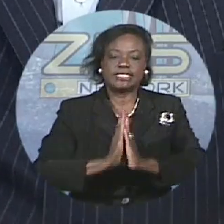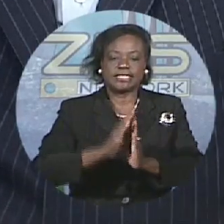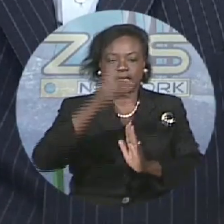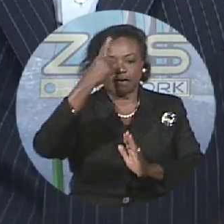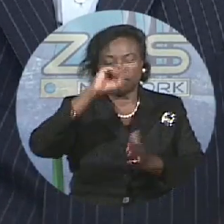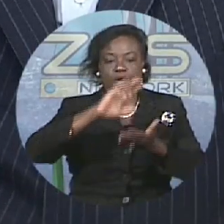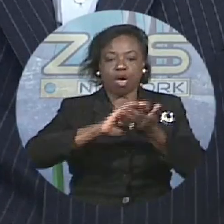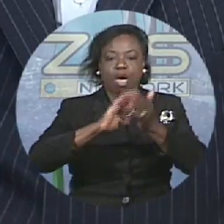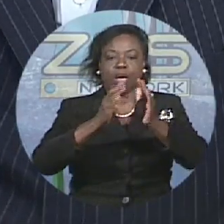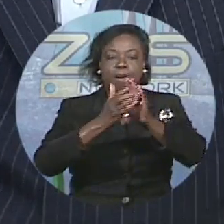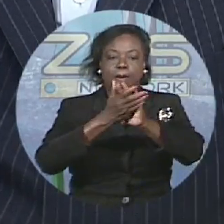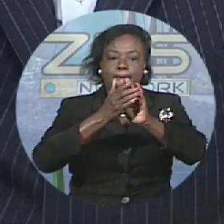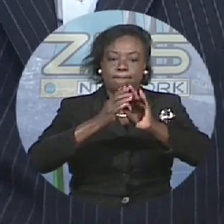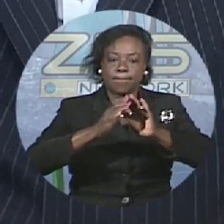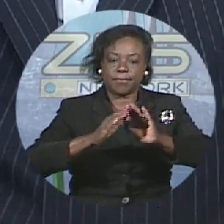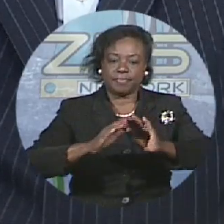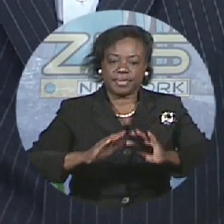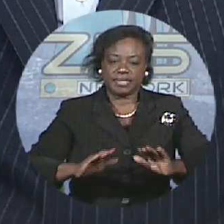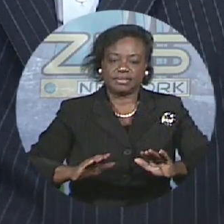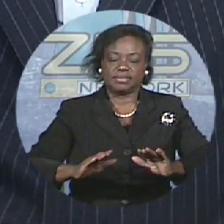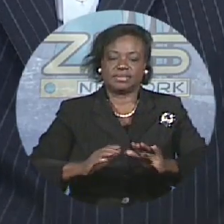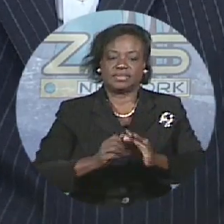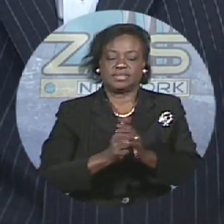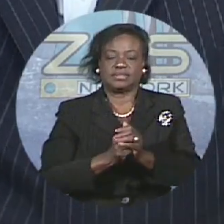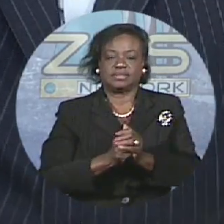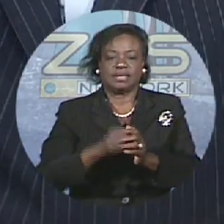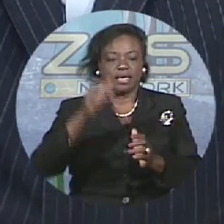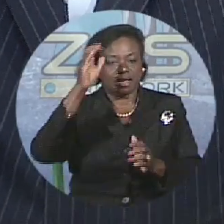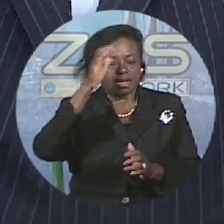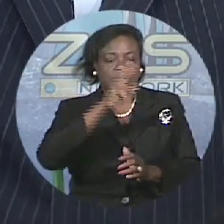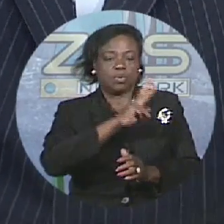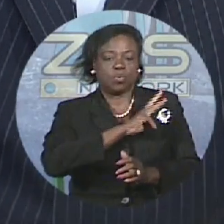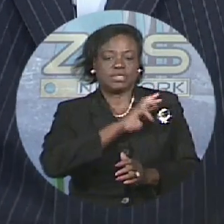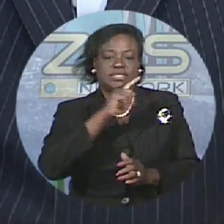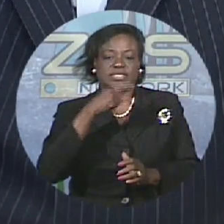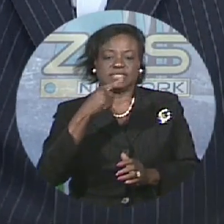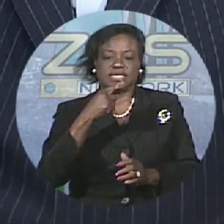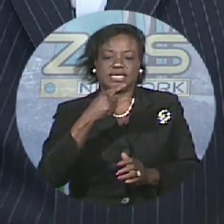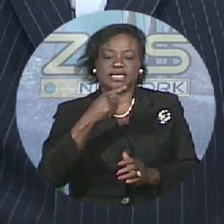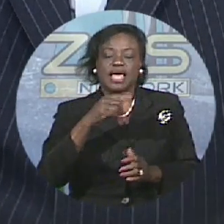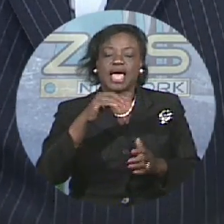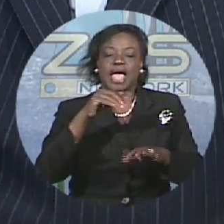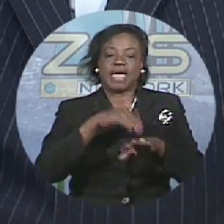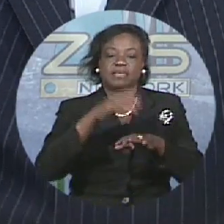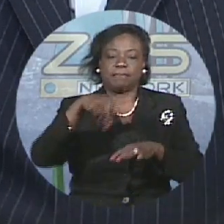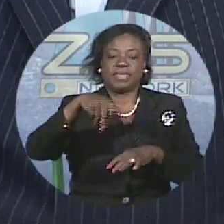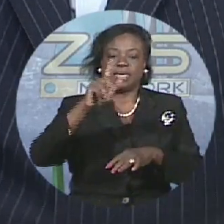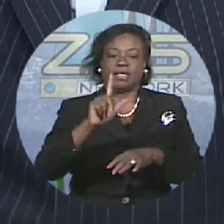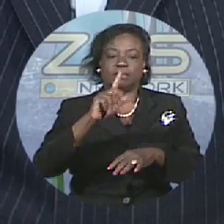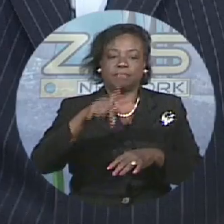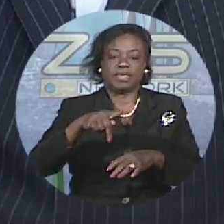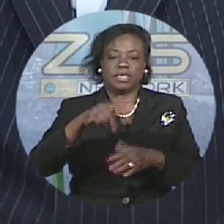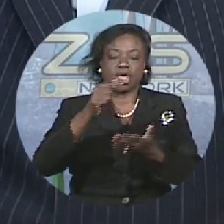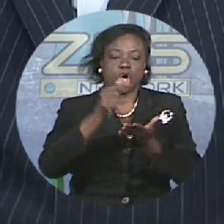Bahamas following the poll. As Clint Watson tells us, his appeal came at the PLP's gospel concert at Arawak